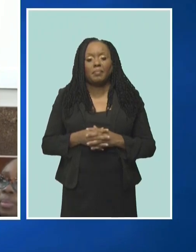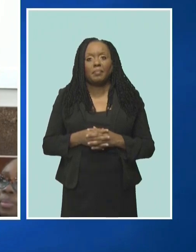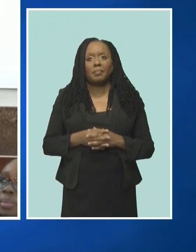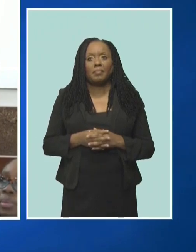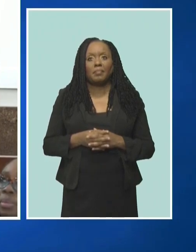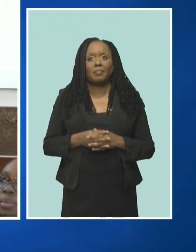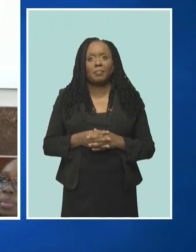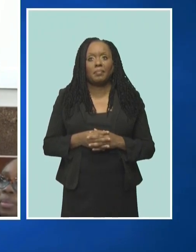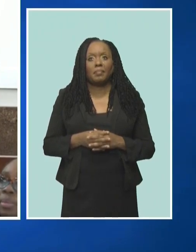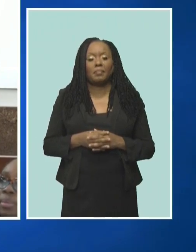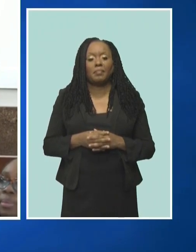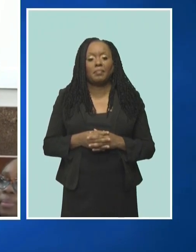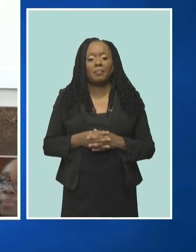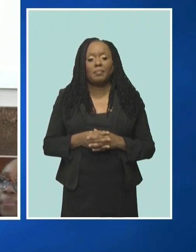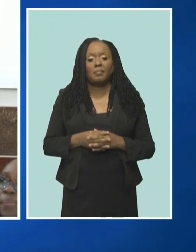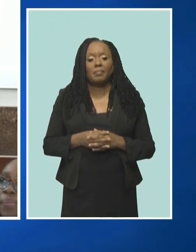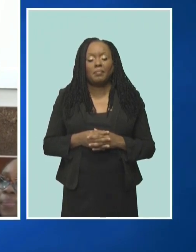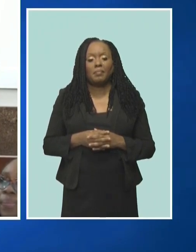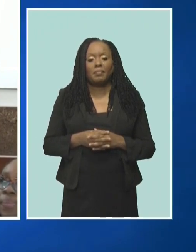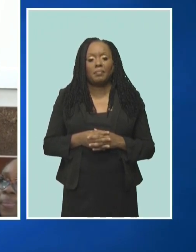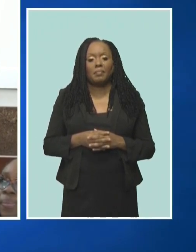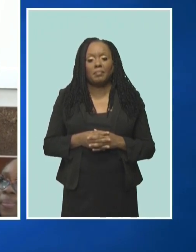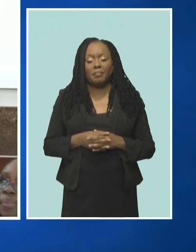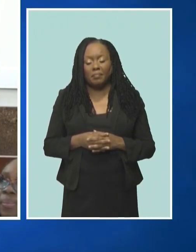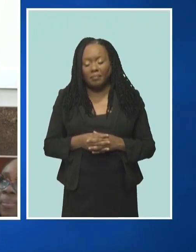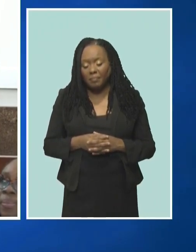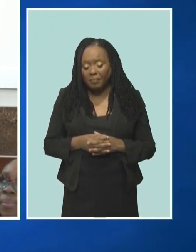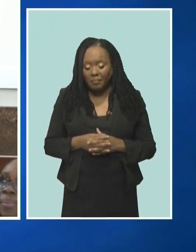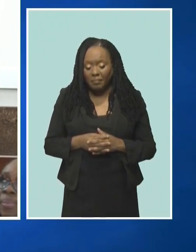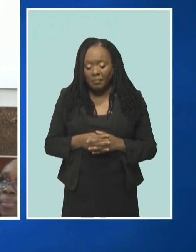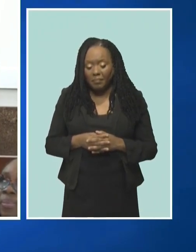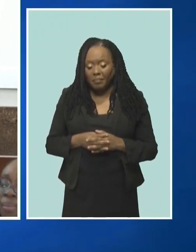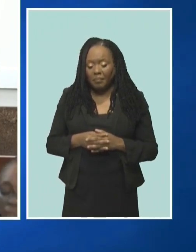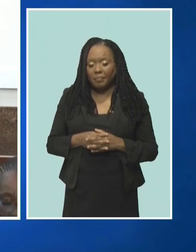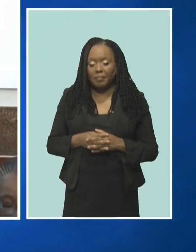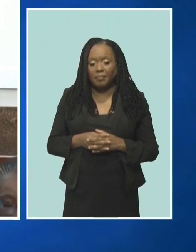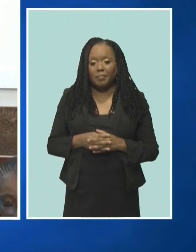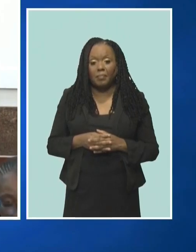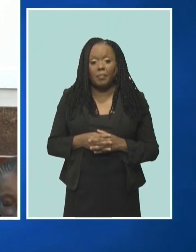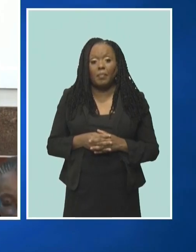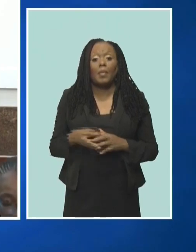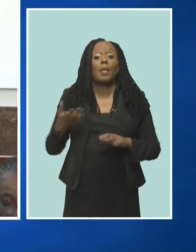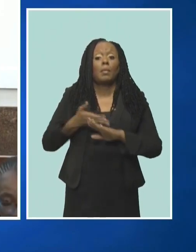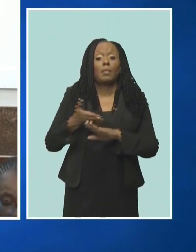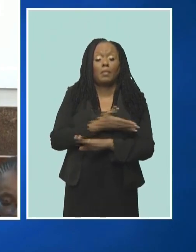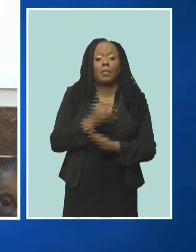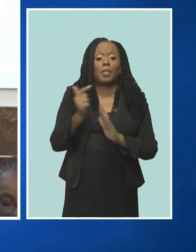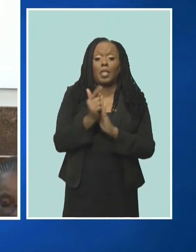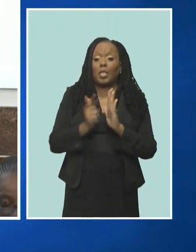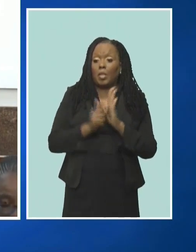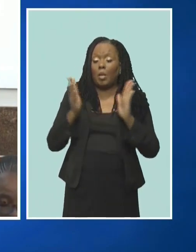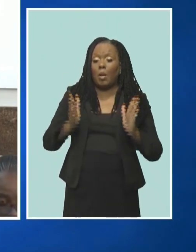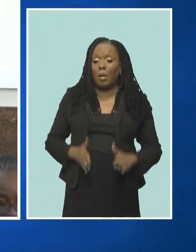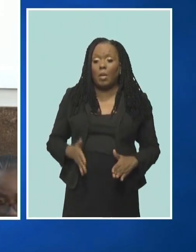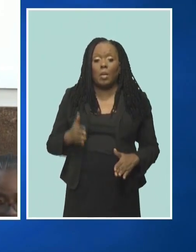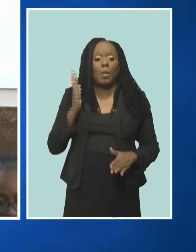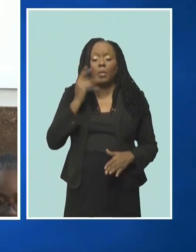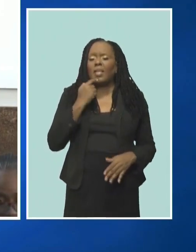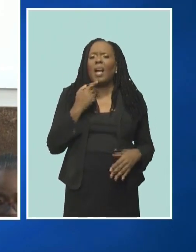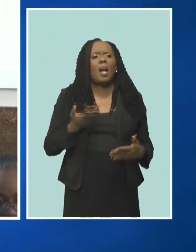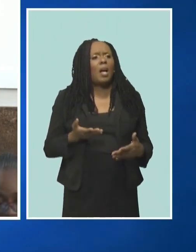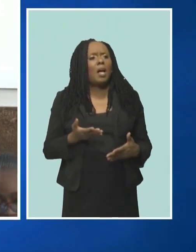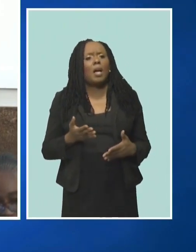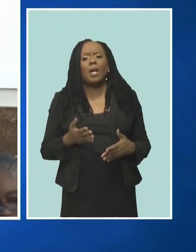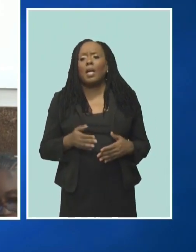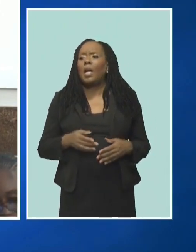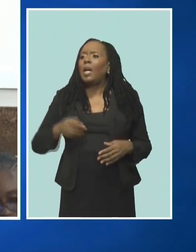Honor, my client has no previous convictions. My client is not